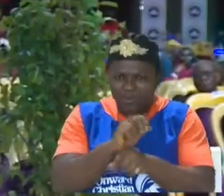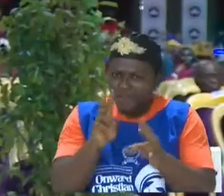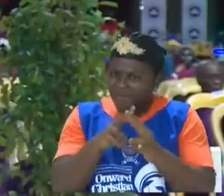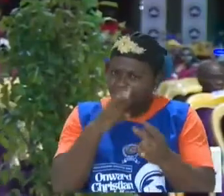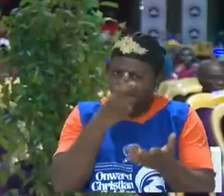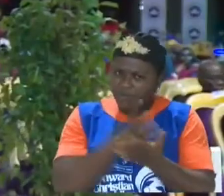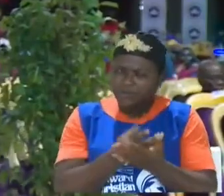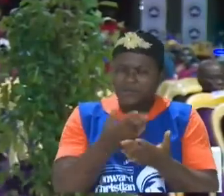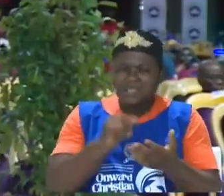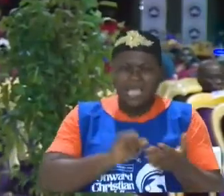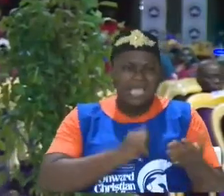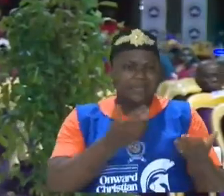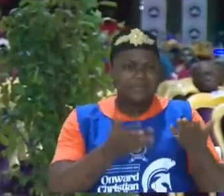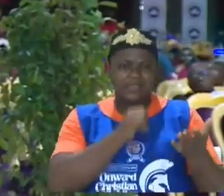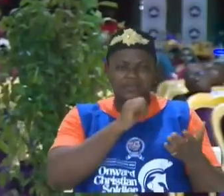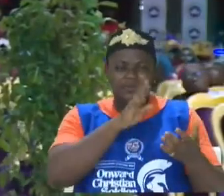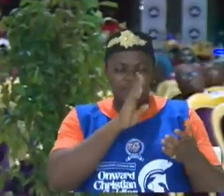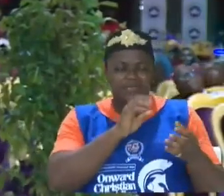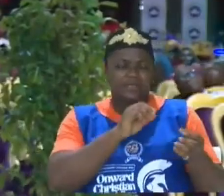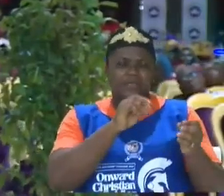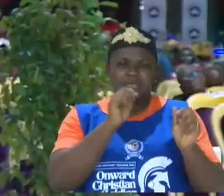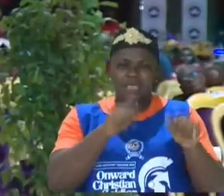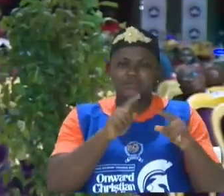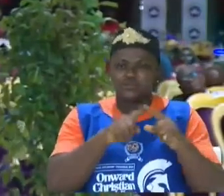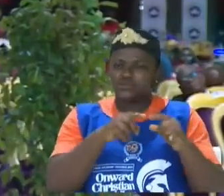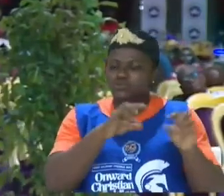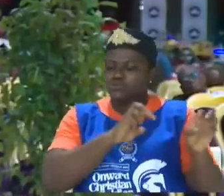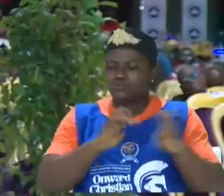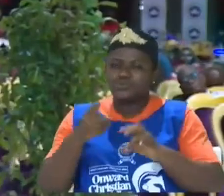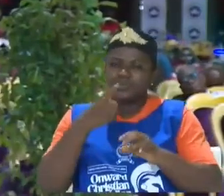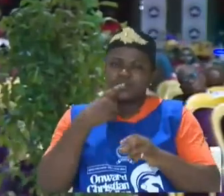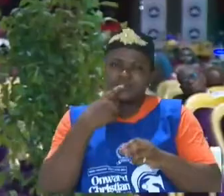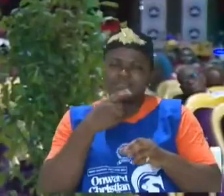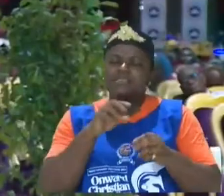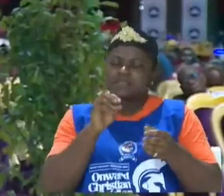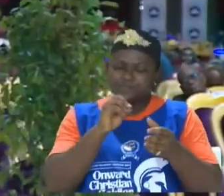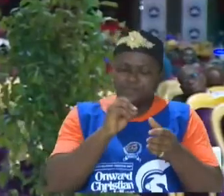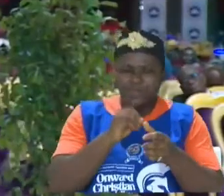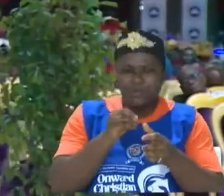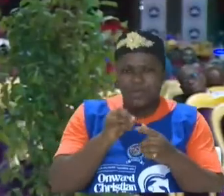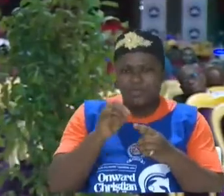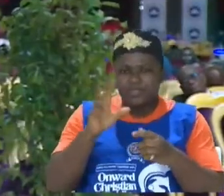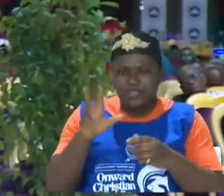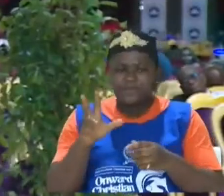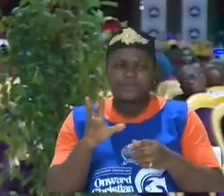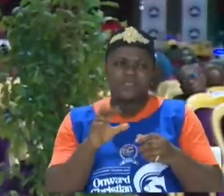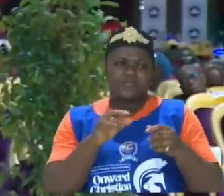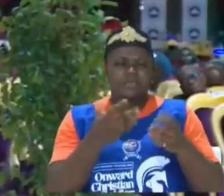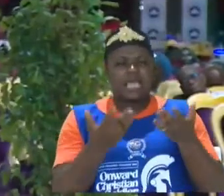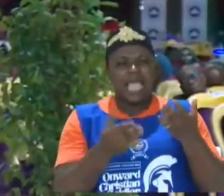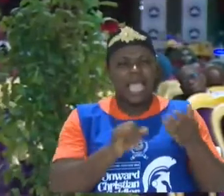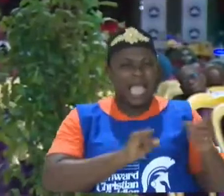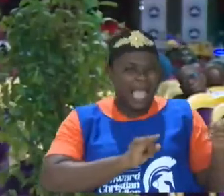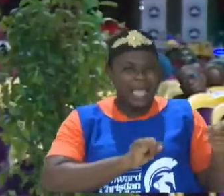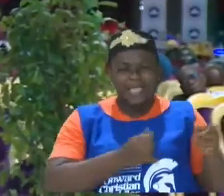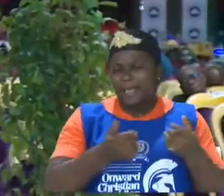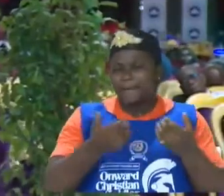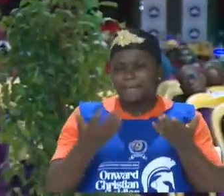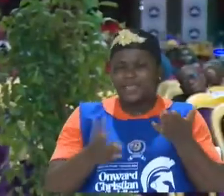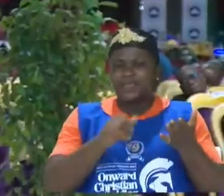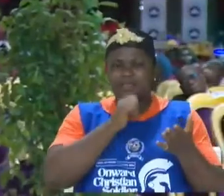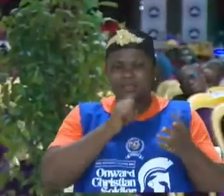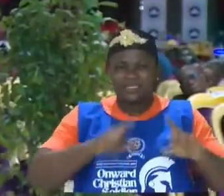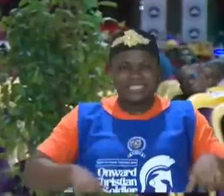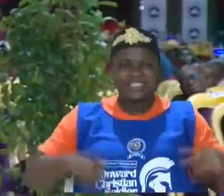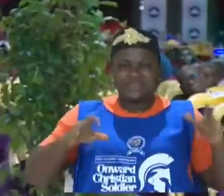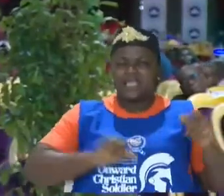limbs, the upper and the lower one. And the third one, I may not survive it. I was